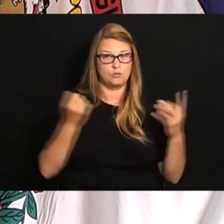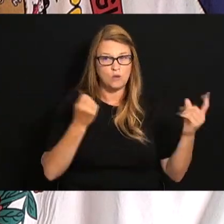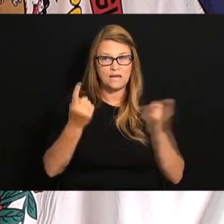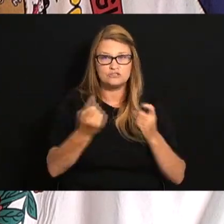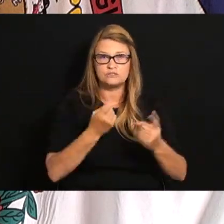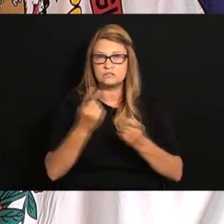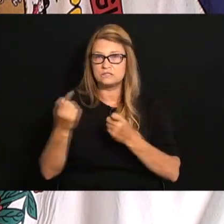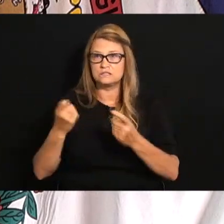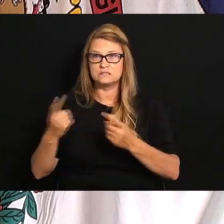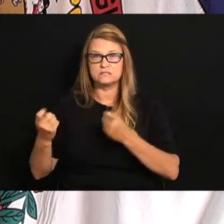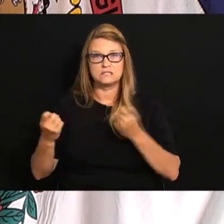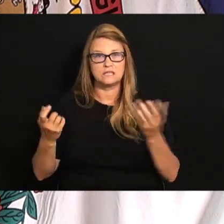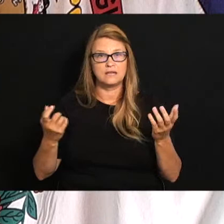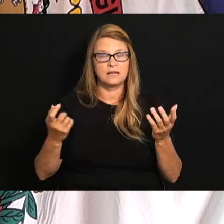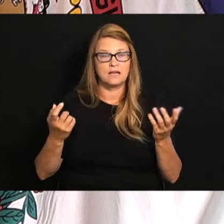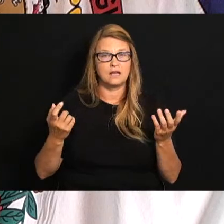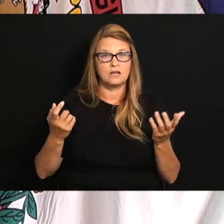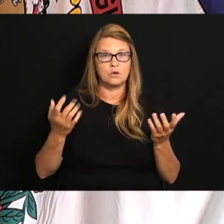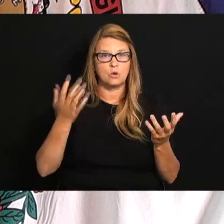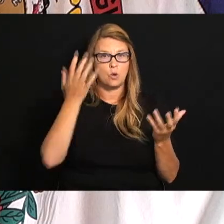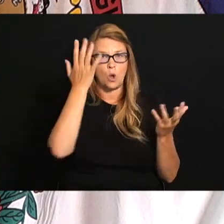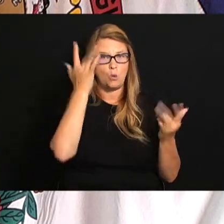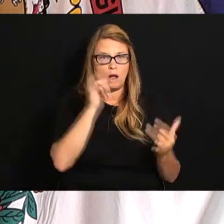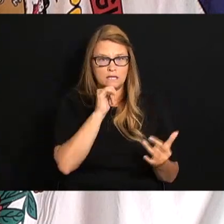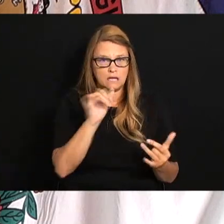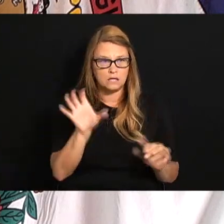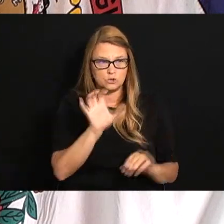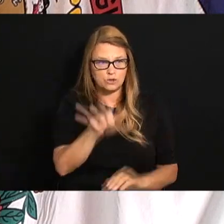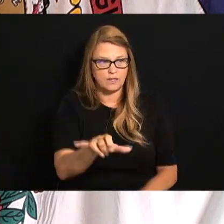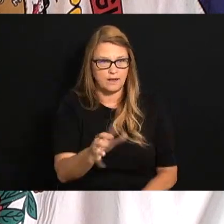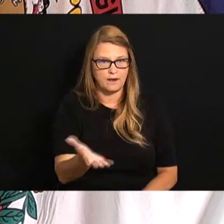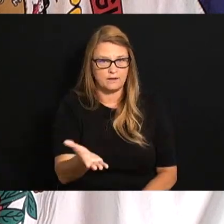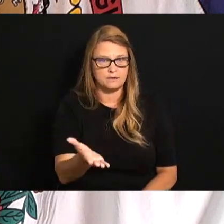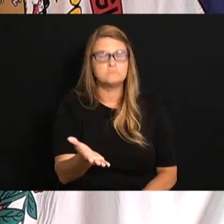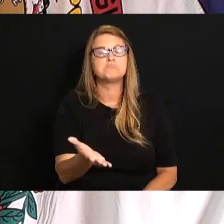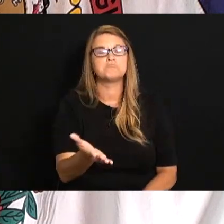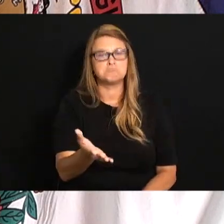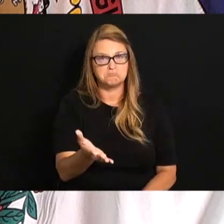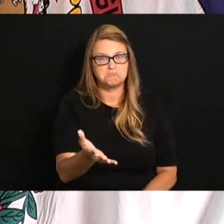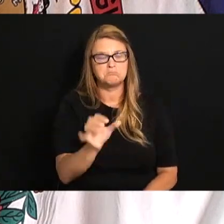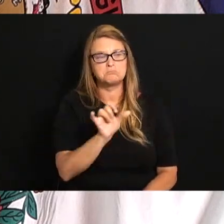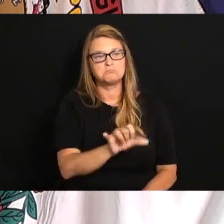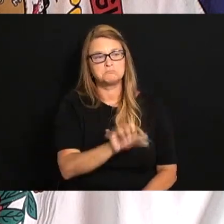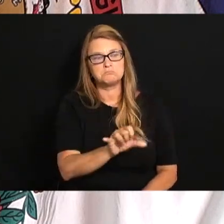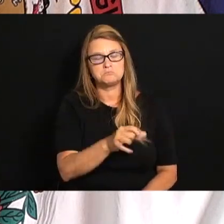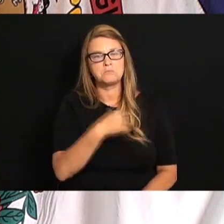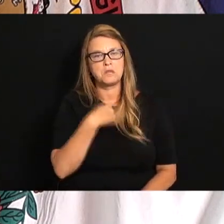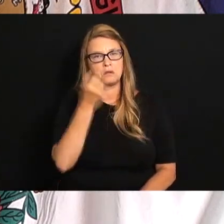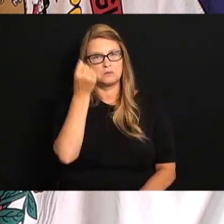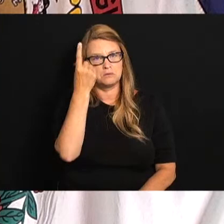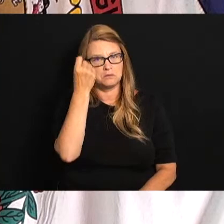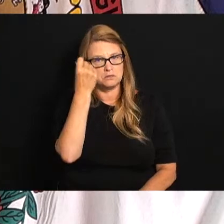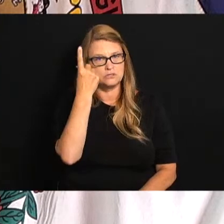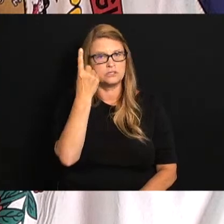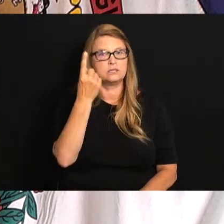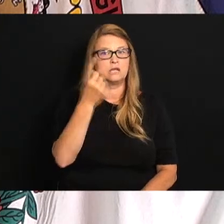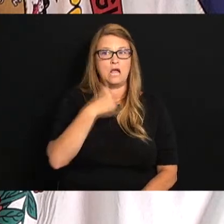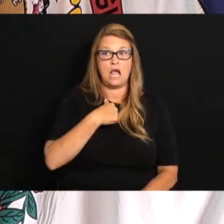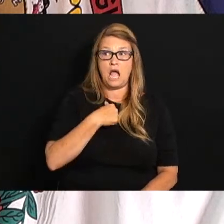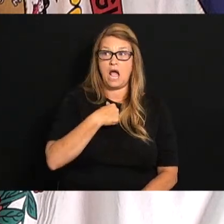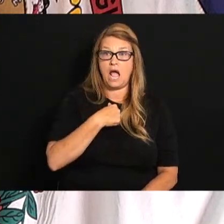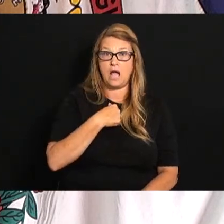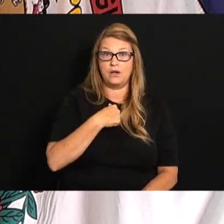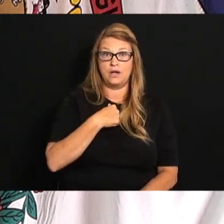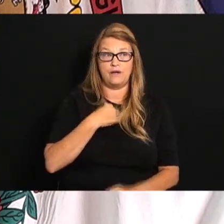whatever it may be about, why don't you do this? Why don't you do this? And everything. And really and truly, I'm almost standing